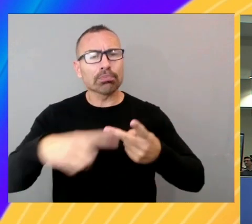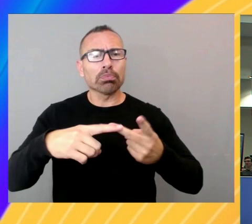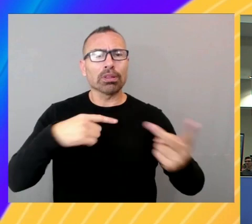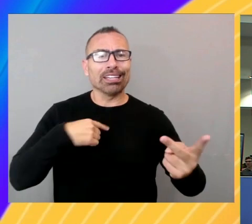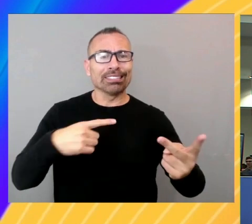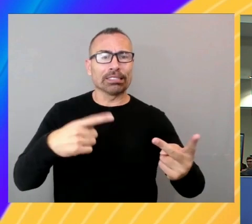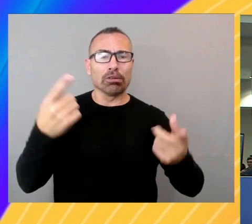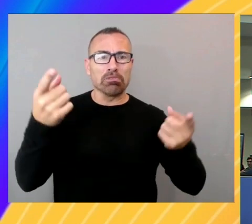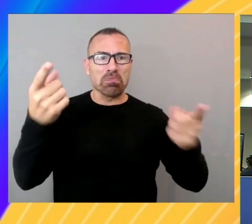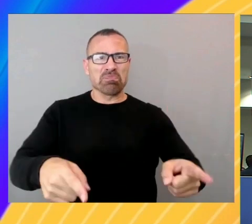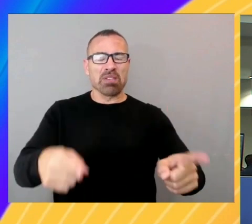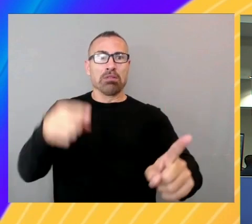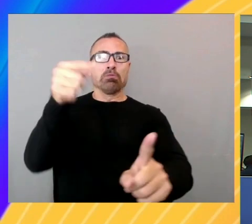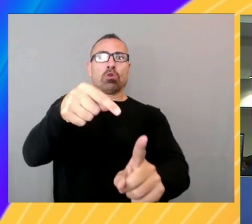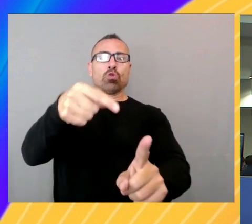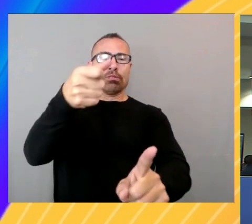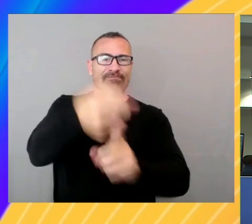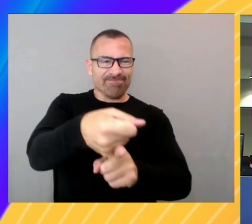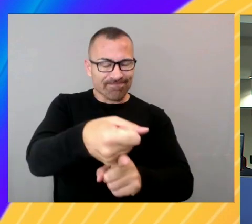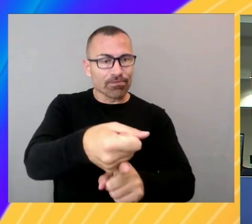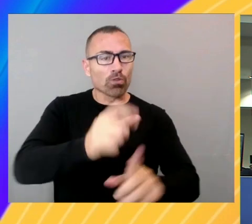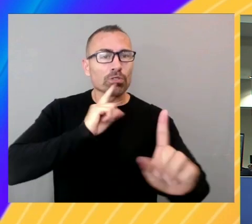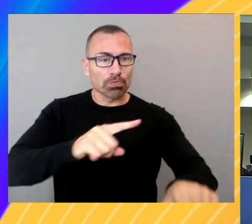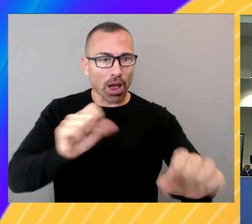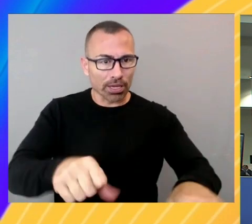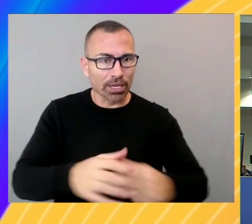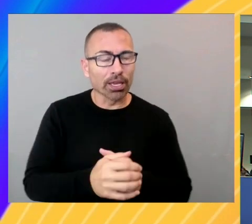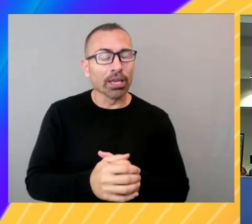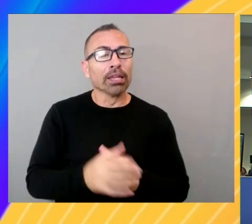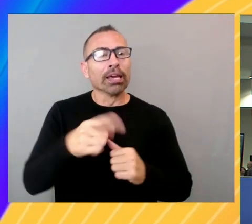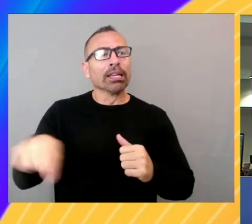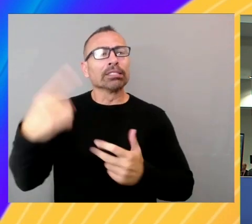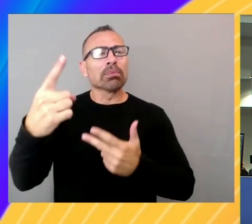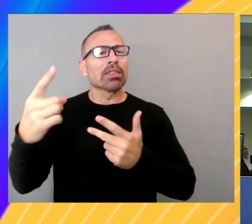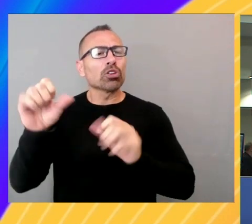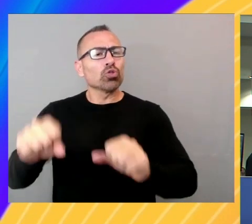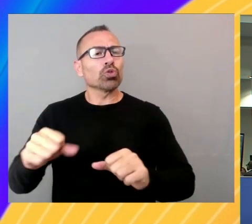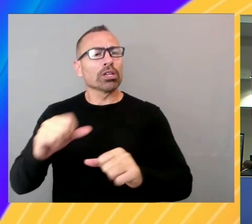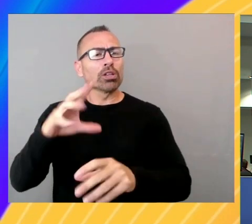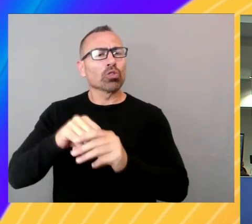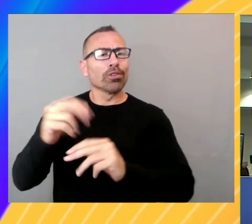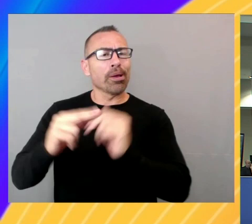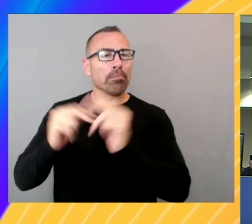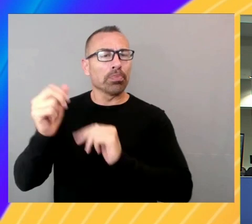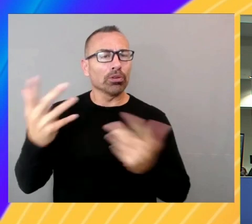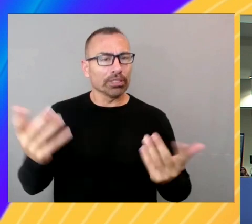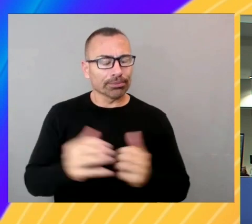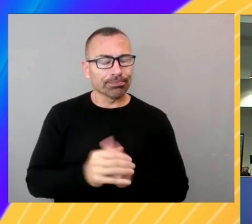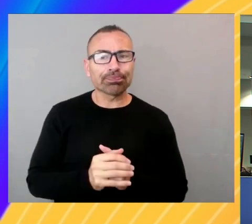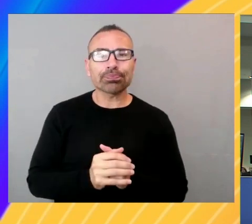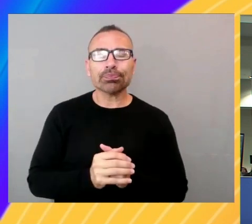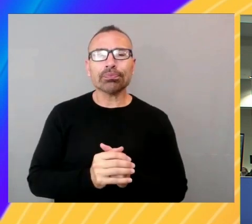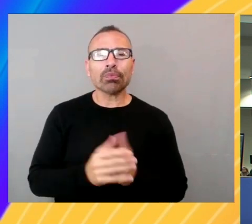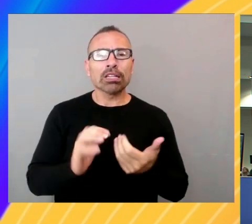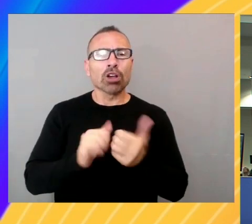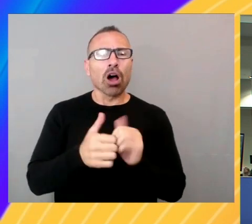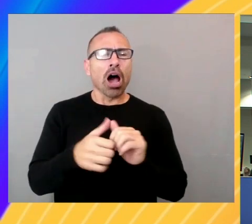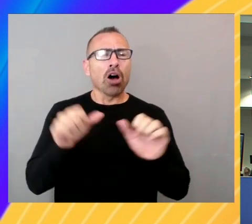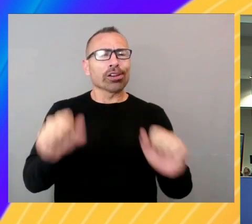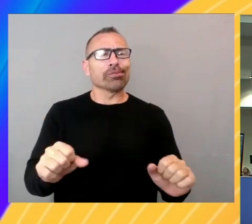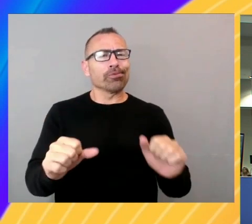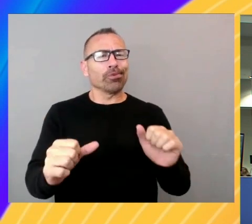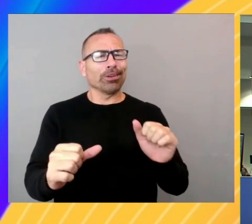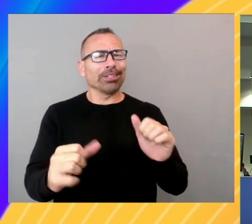bill back of utilization of services. And so how is it that we could do tag policies in a decentralized way